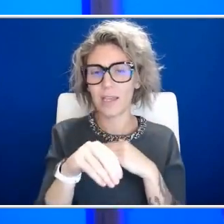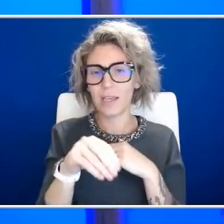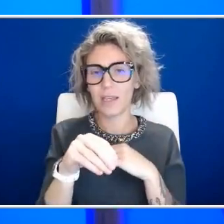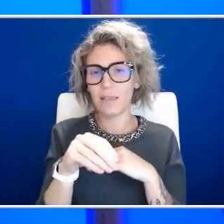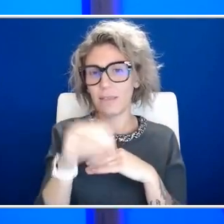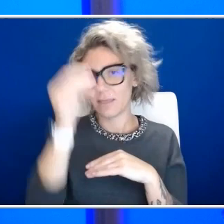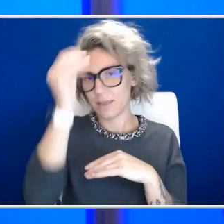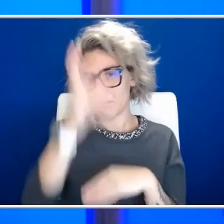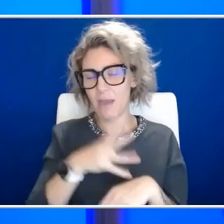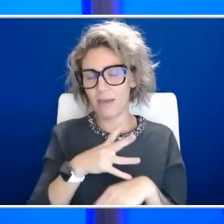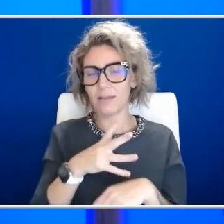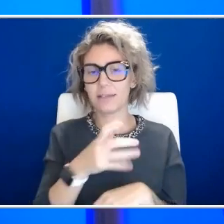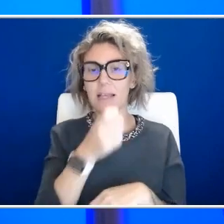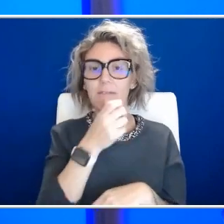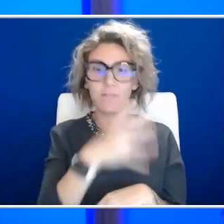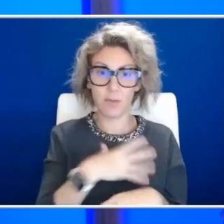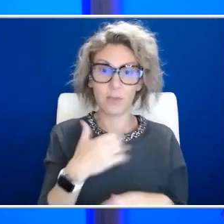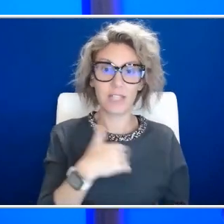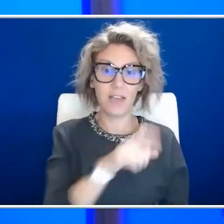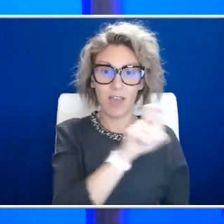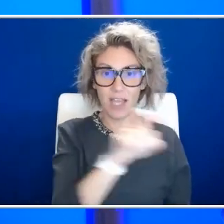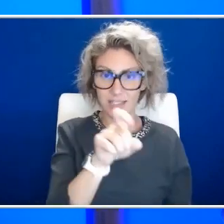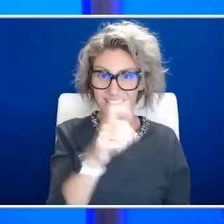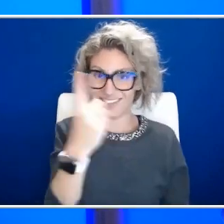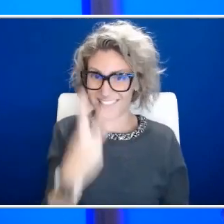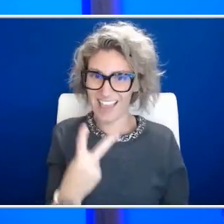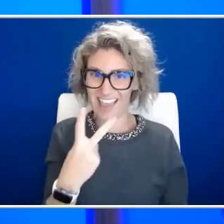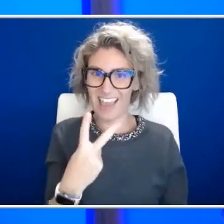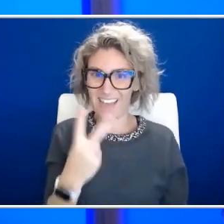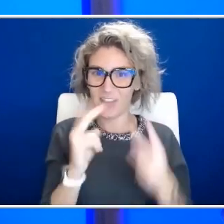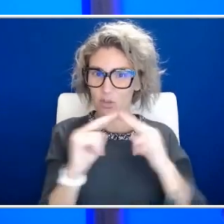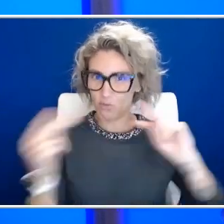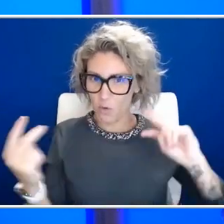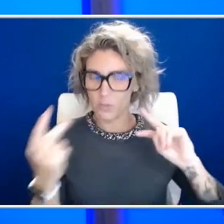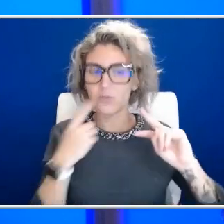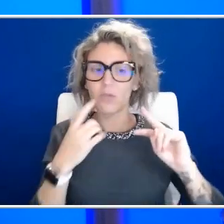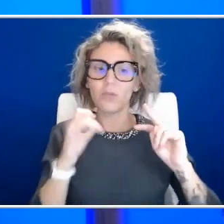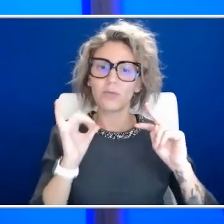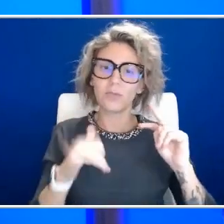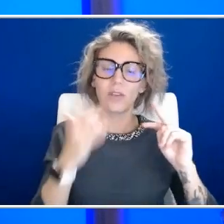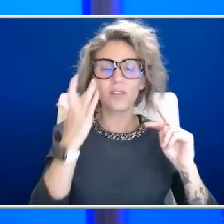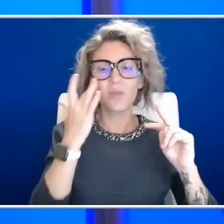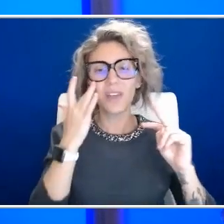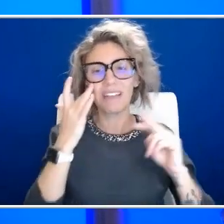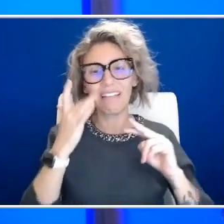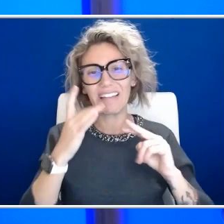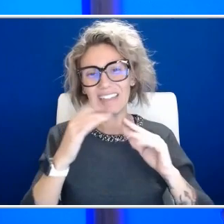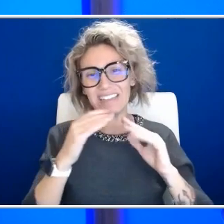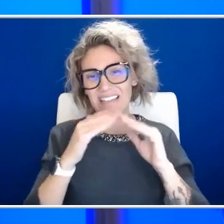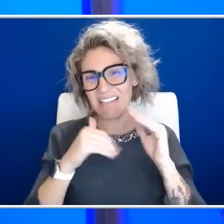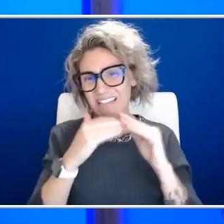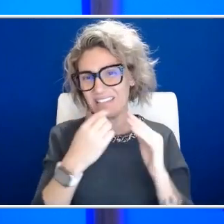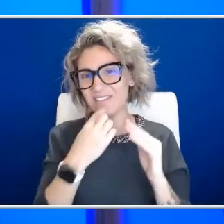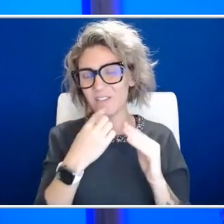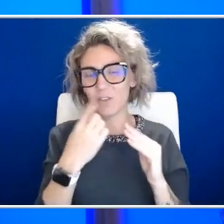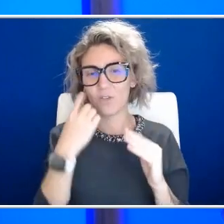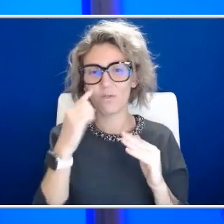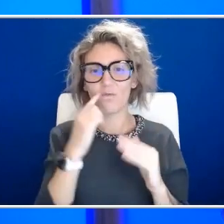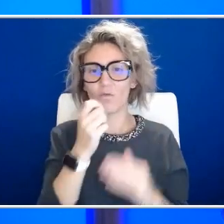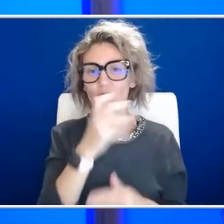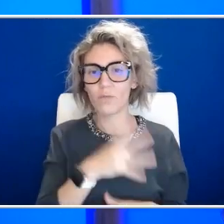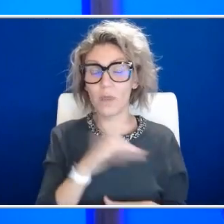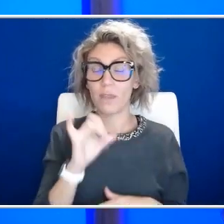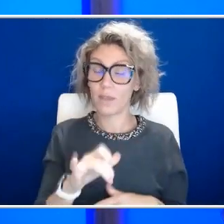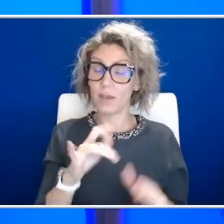X. So that's half of the chromosome. So that's why it's little less severe in females. That being said, there are